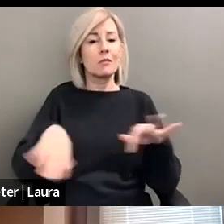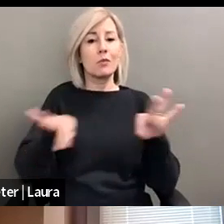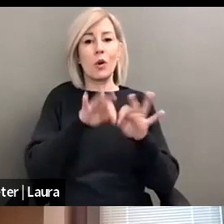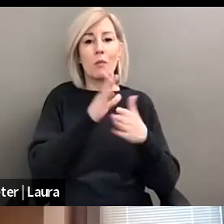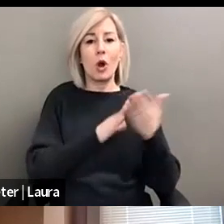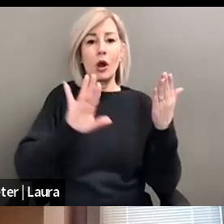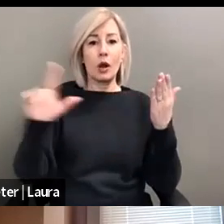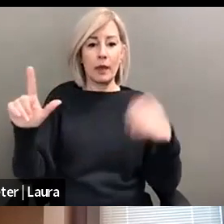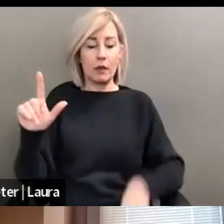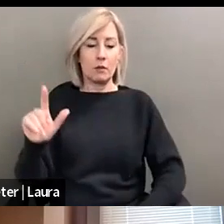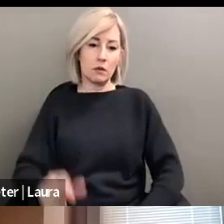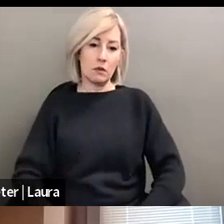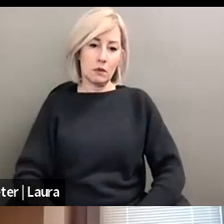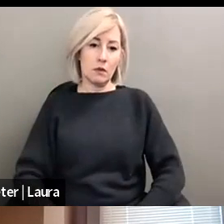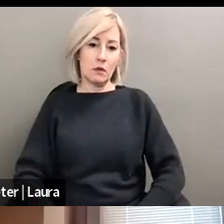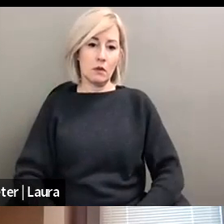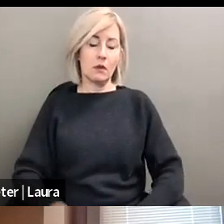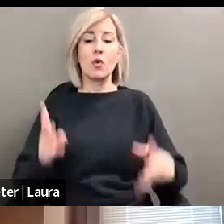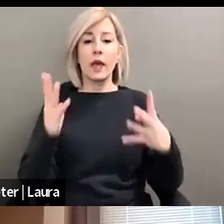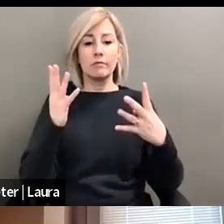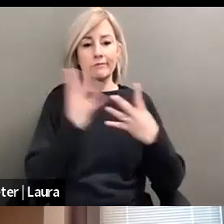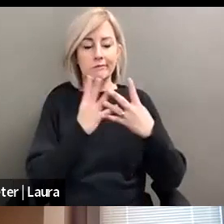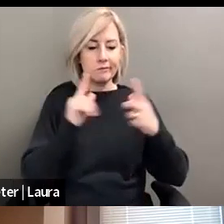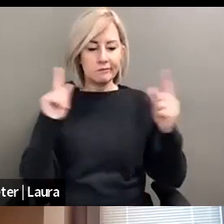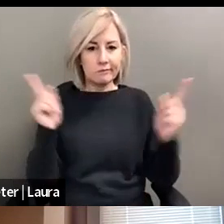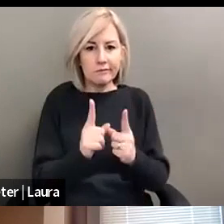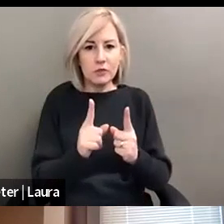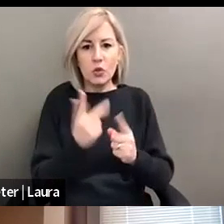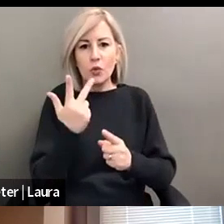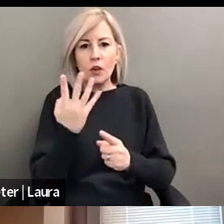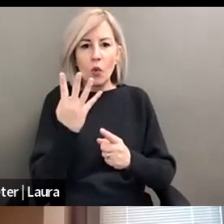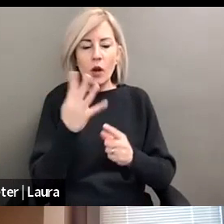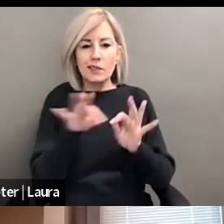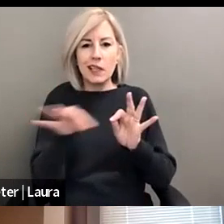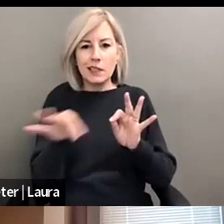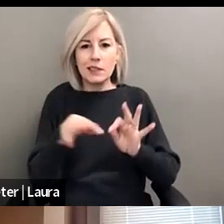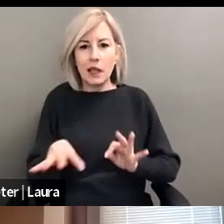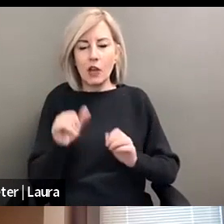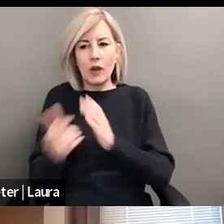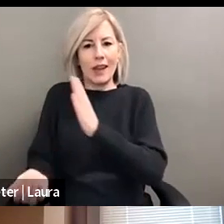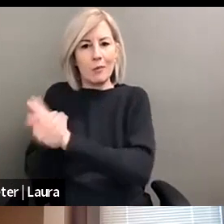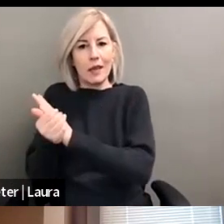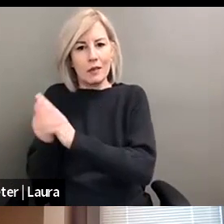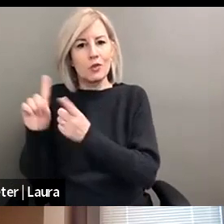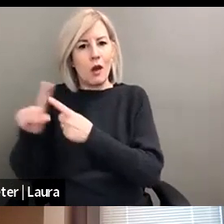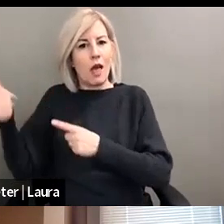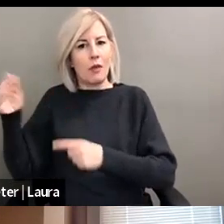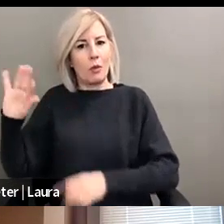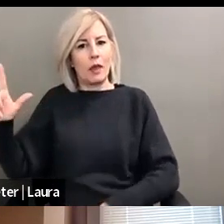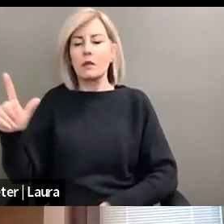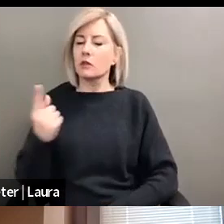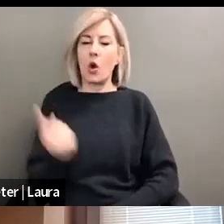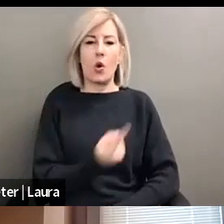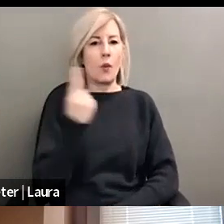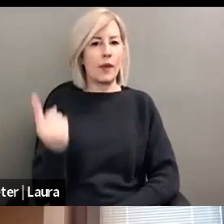can really synthesize that down into maybe 3 or 4 sentences and try to get that onto another bill. So there are always ways.